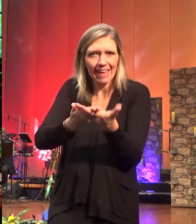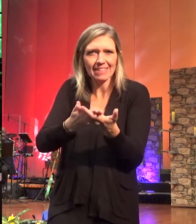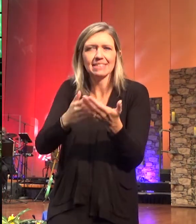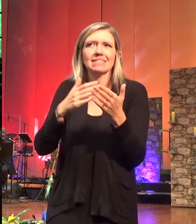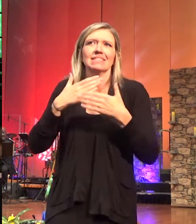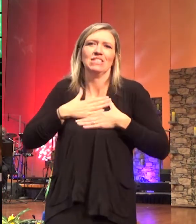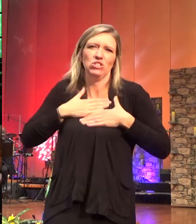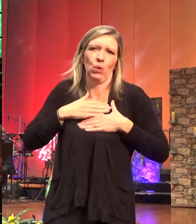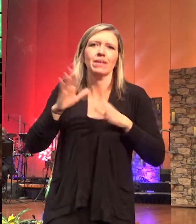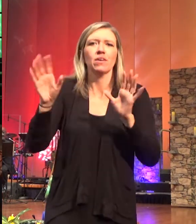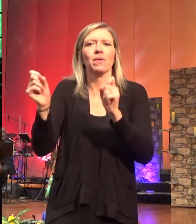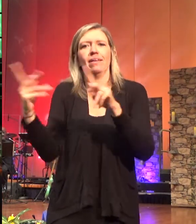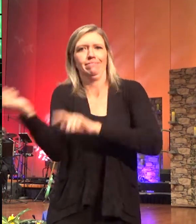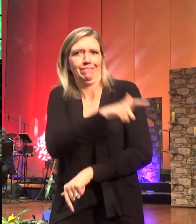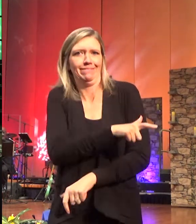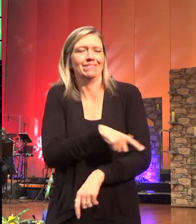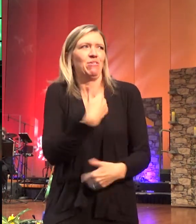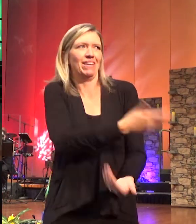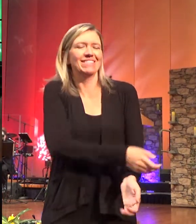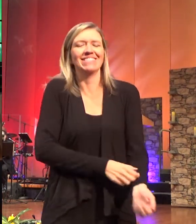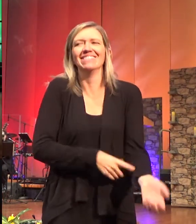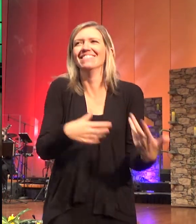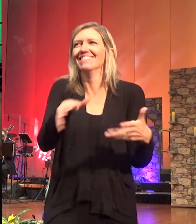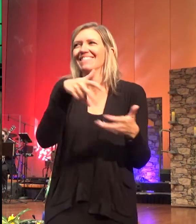the sacrament, folks. Thank you very